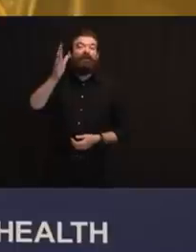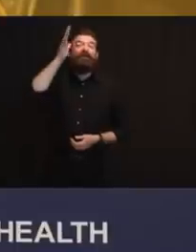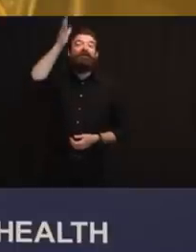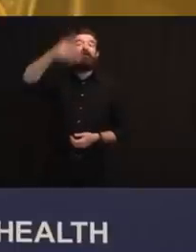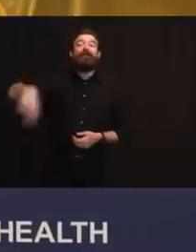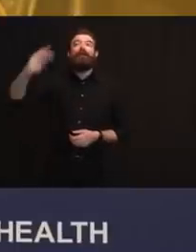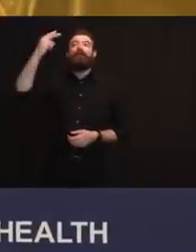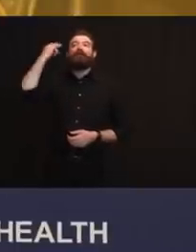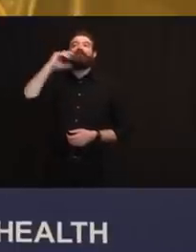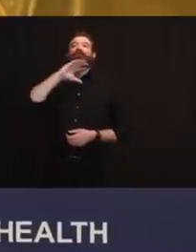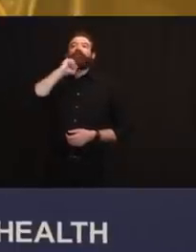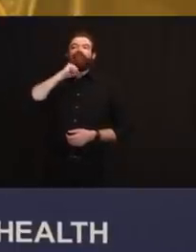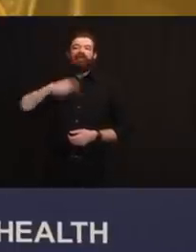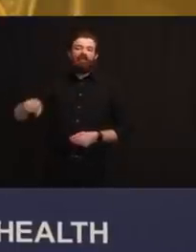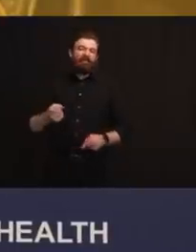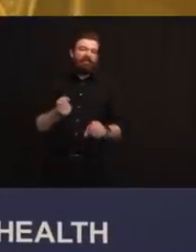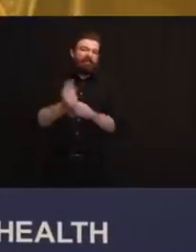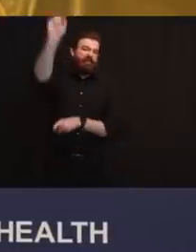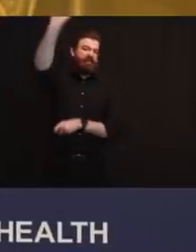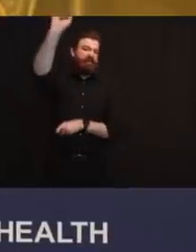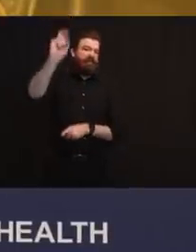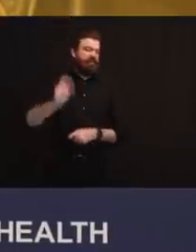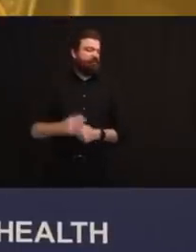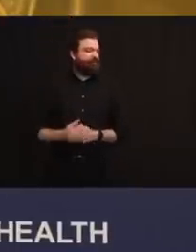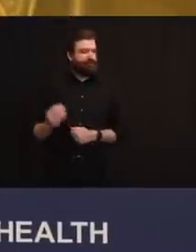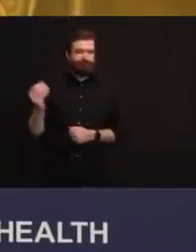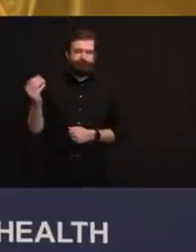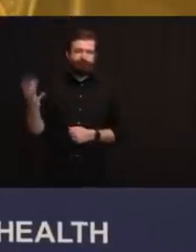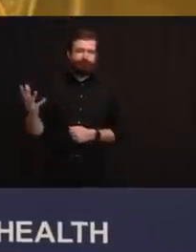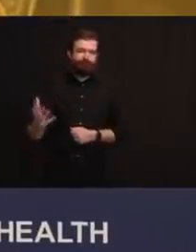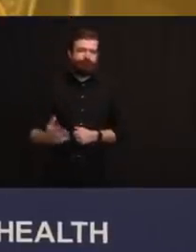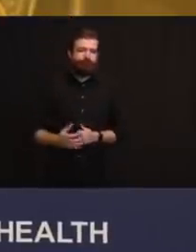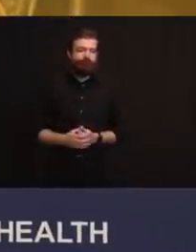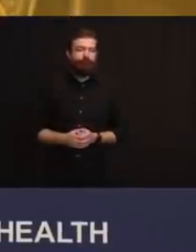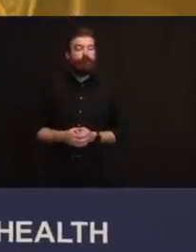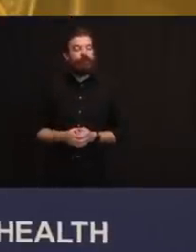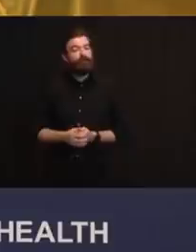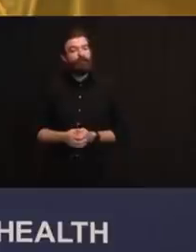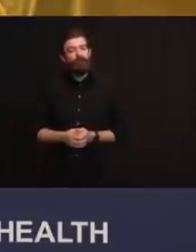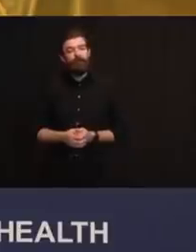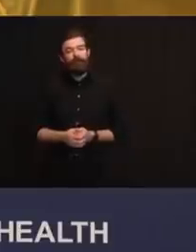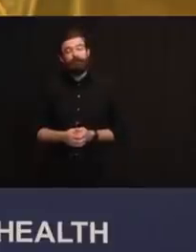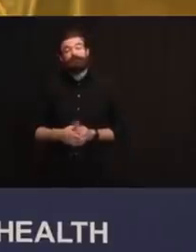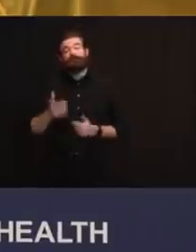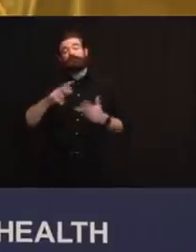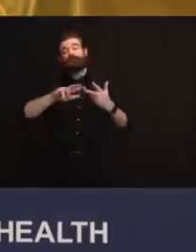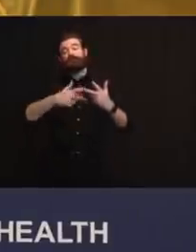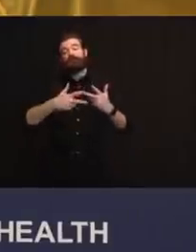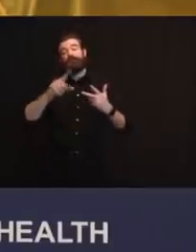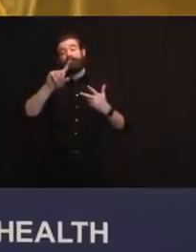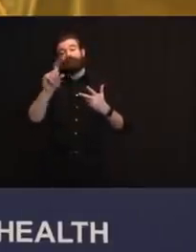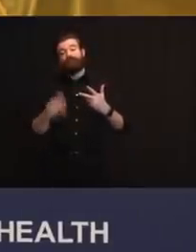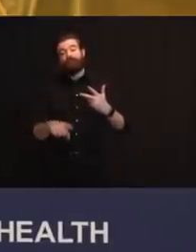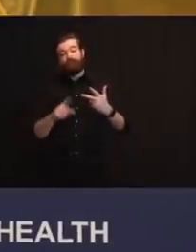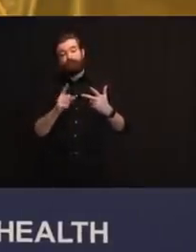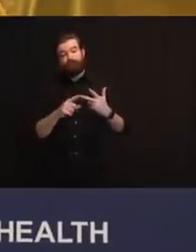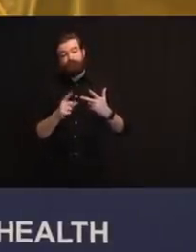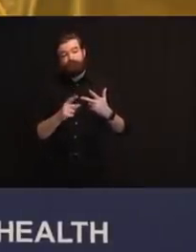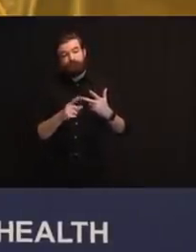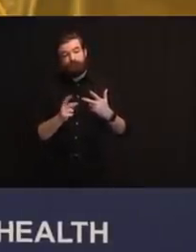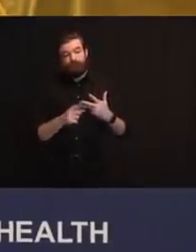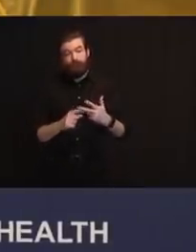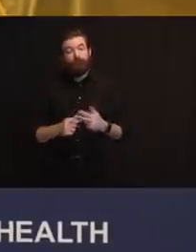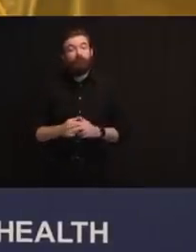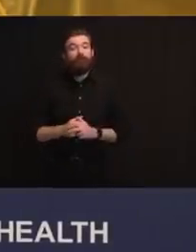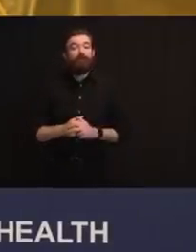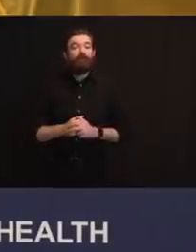I would just say, as it relates to your last question, please, as it relates to the premise, please look at the growing and very long list of